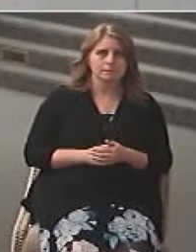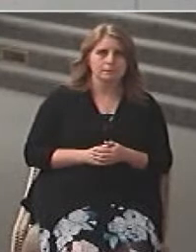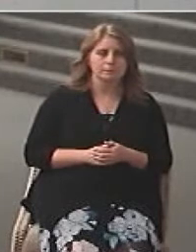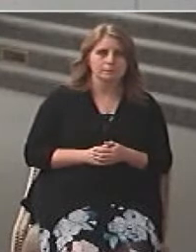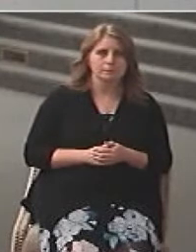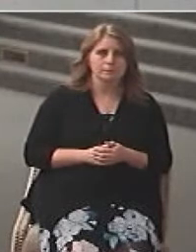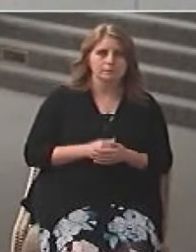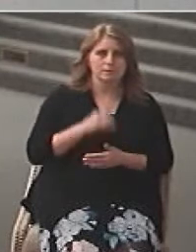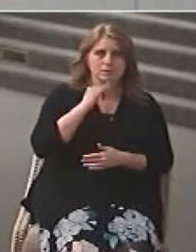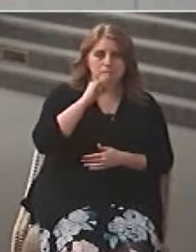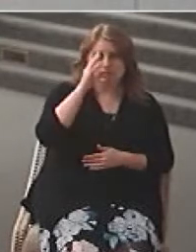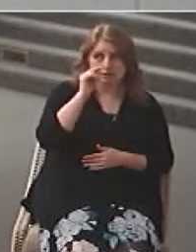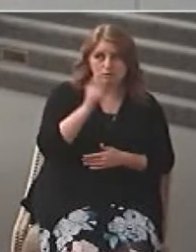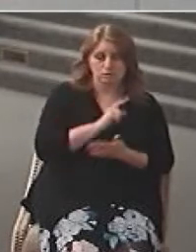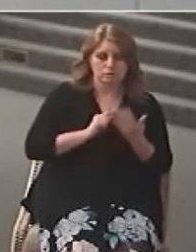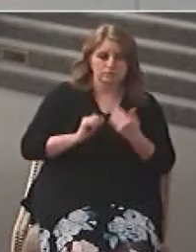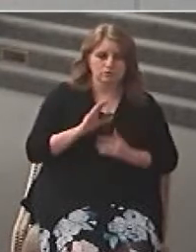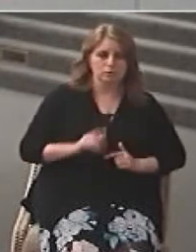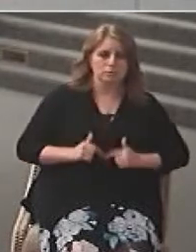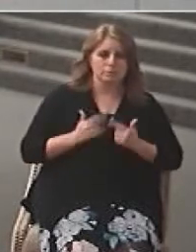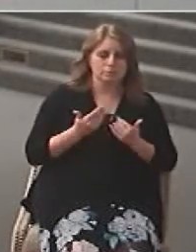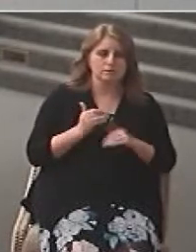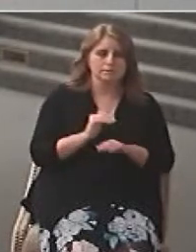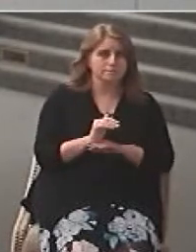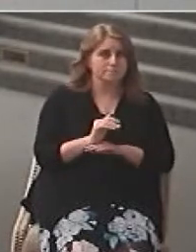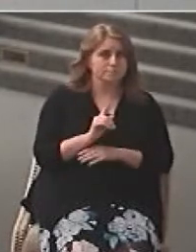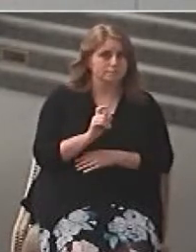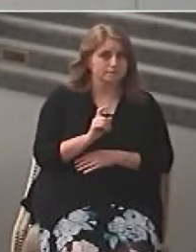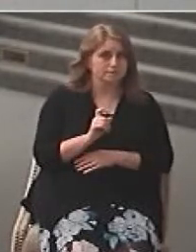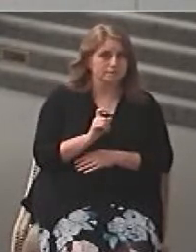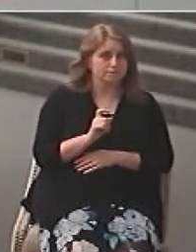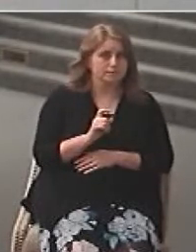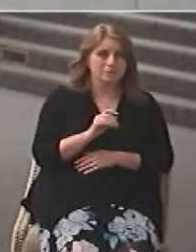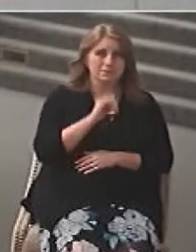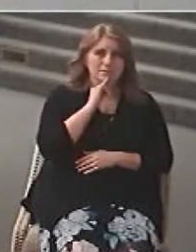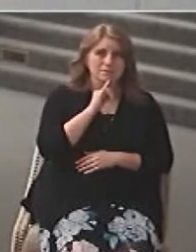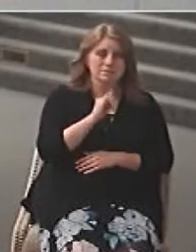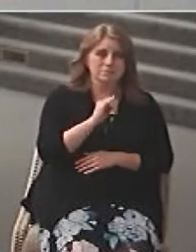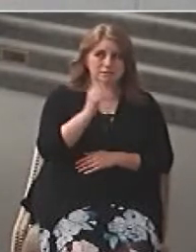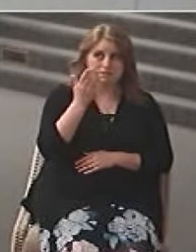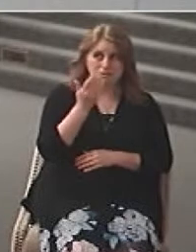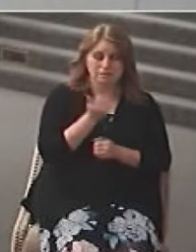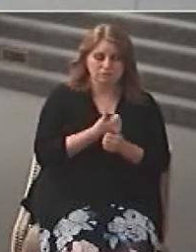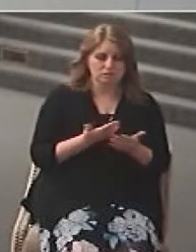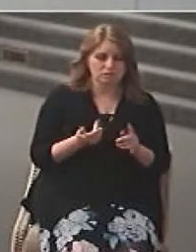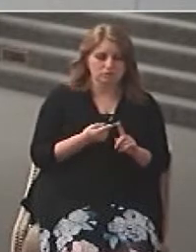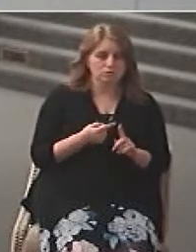Is He Lord of your life this evening? Is He everything to you?